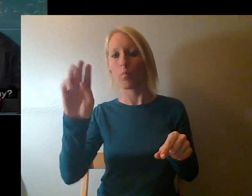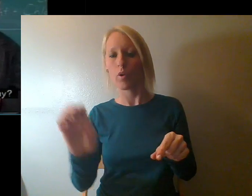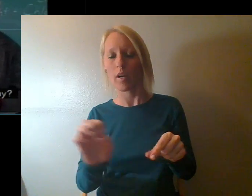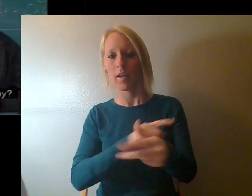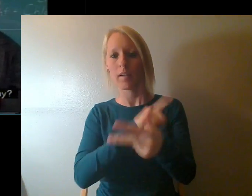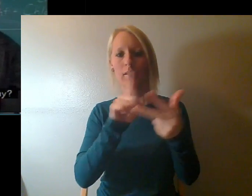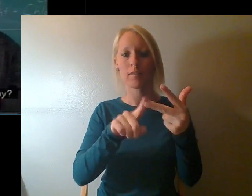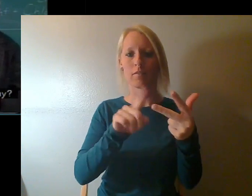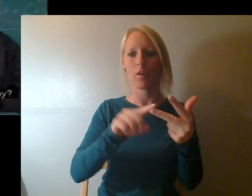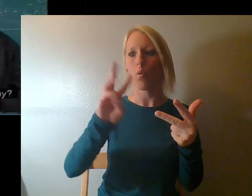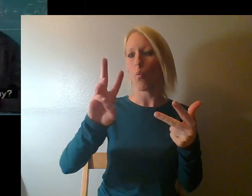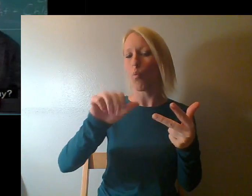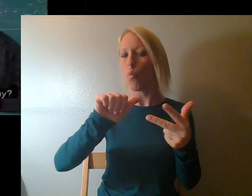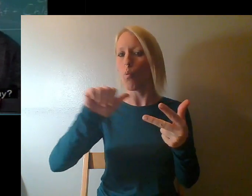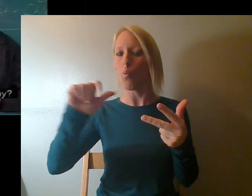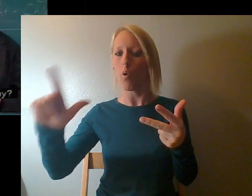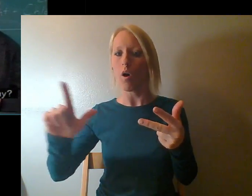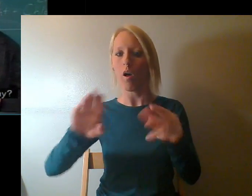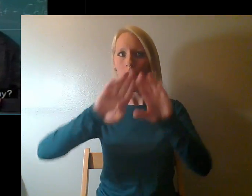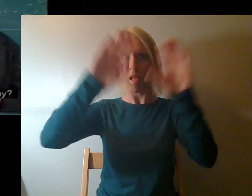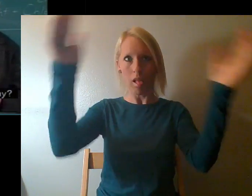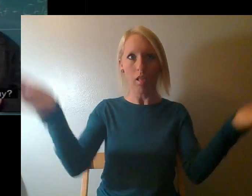the